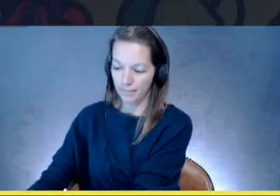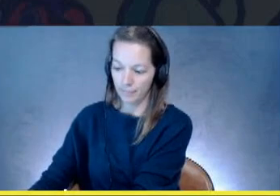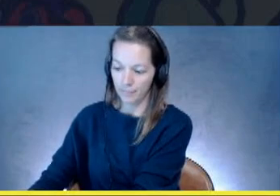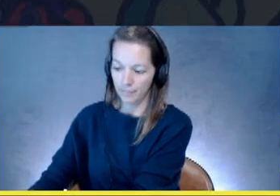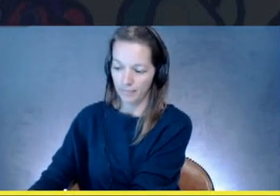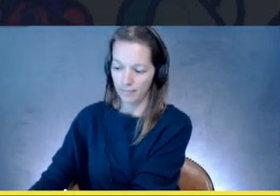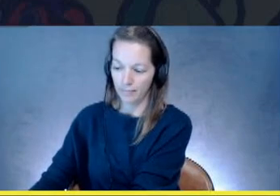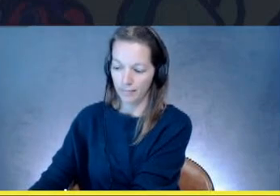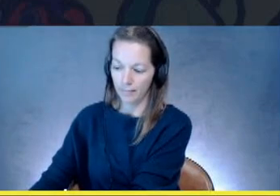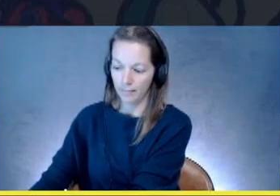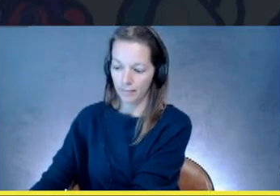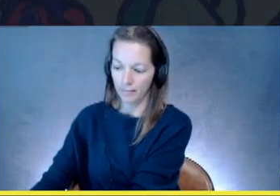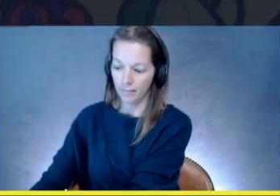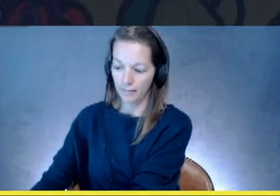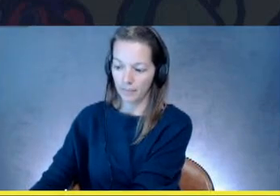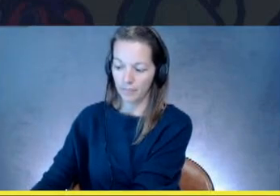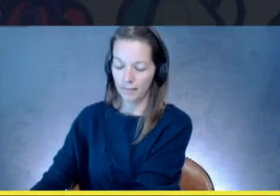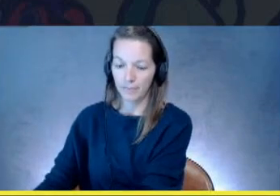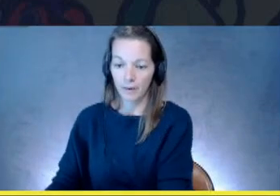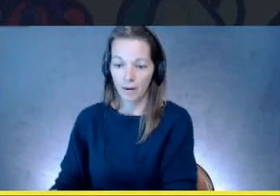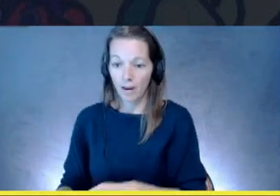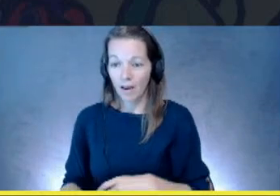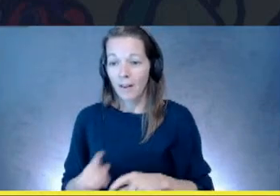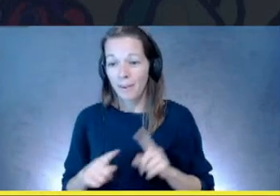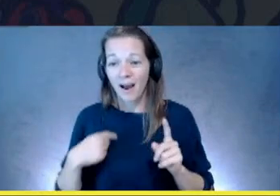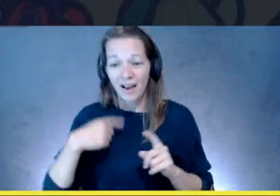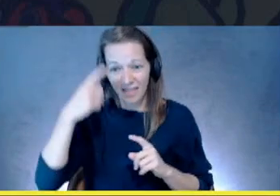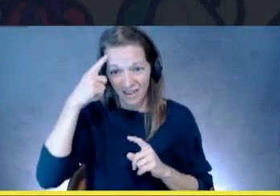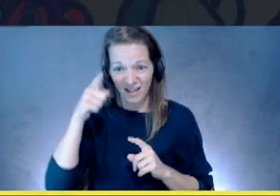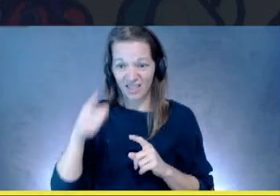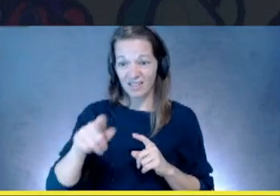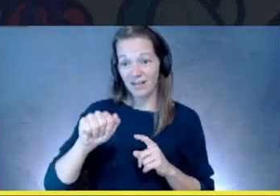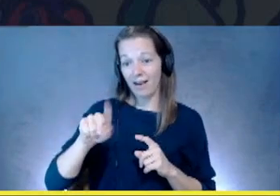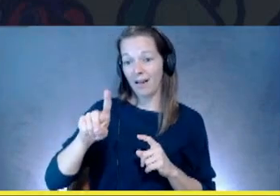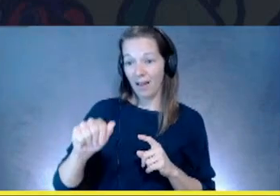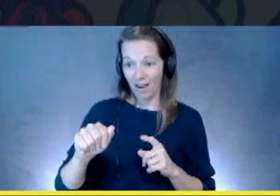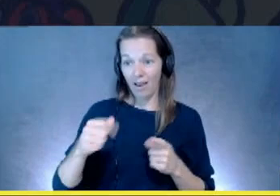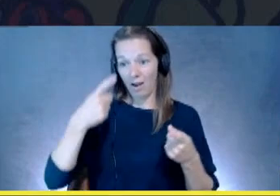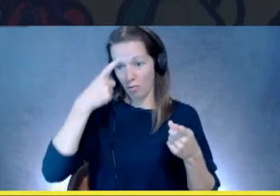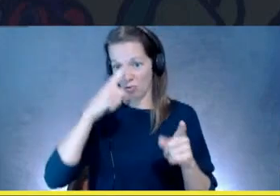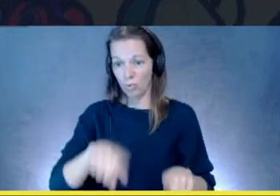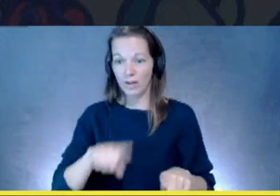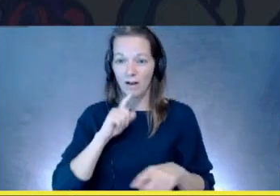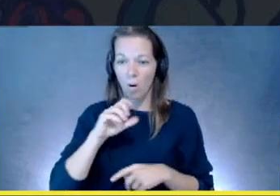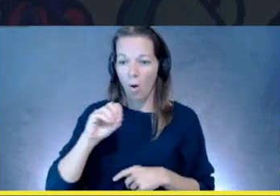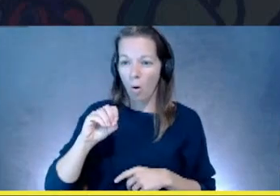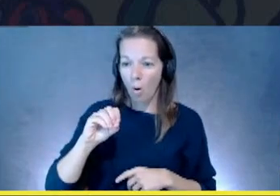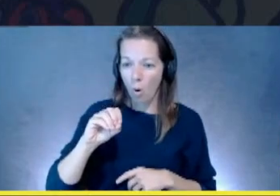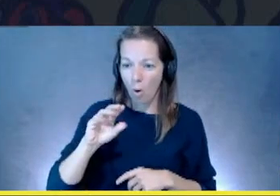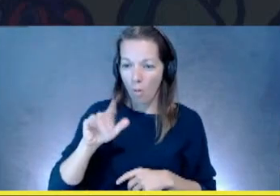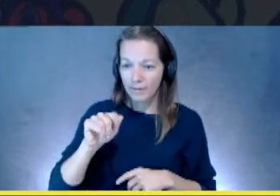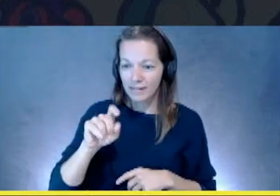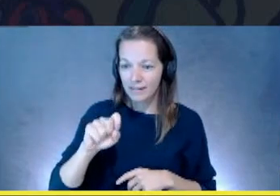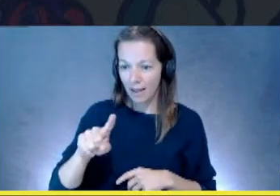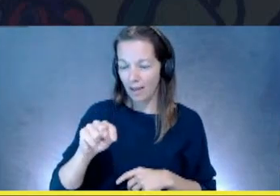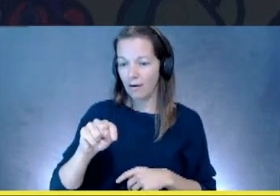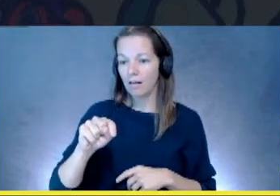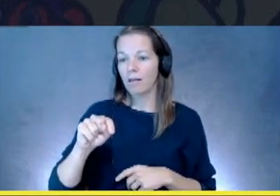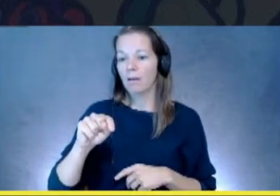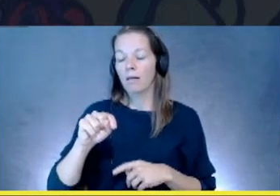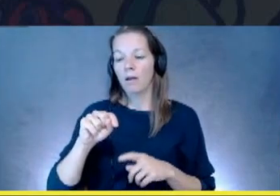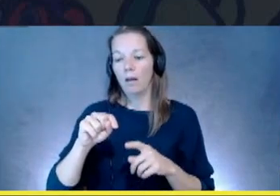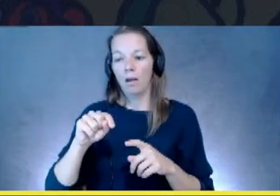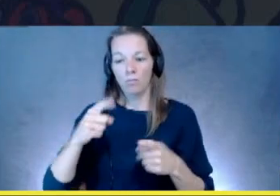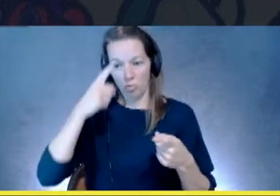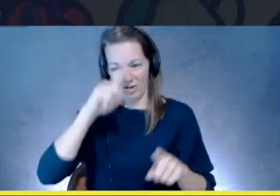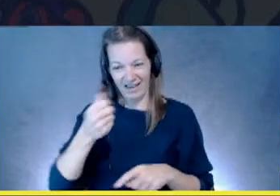Okay, perhaps I think the seminal ADA ruling was the U.S. Supreme Court Olmstead ruling in 1999, which found that